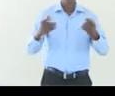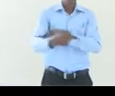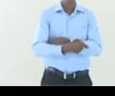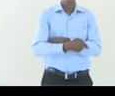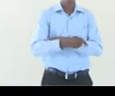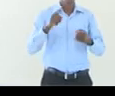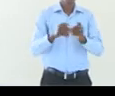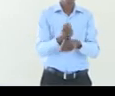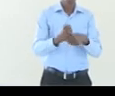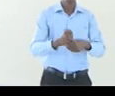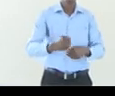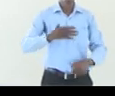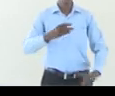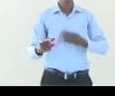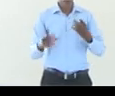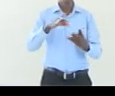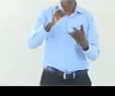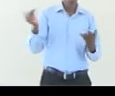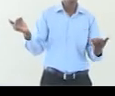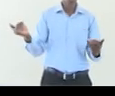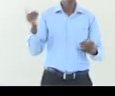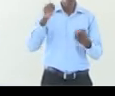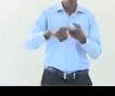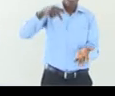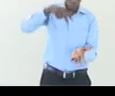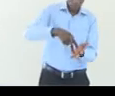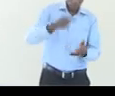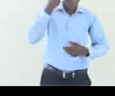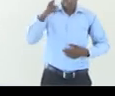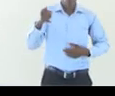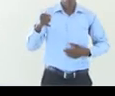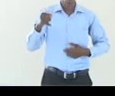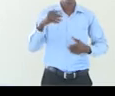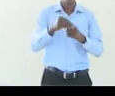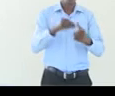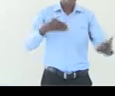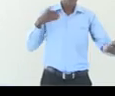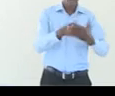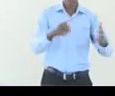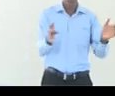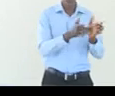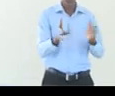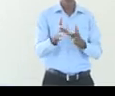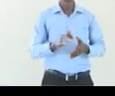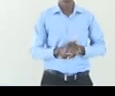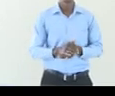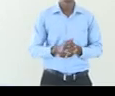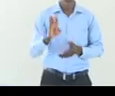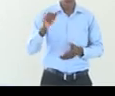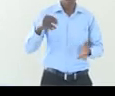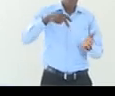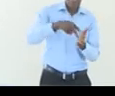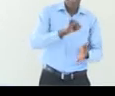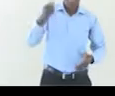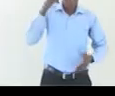the noisy, very noisy, but superficial enterprise that many of us call Christianity. Standing